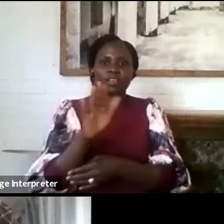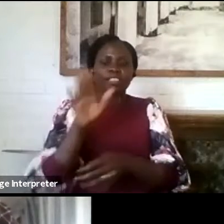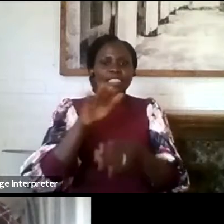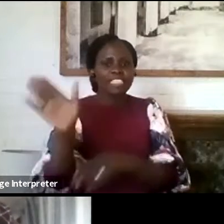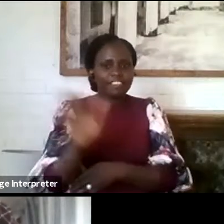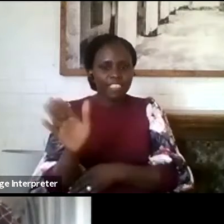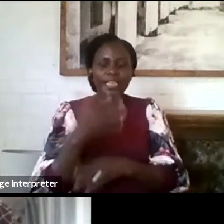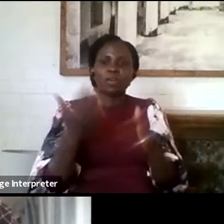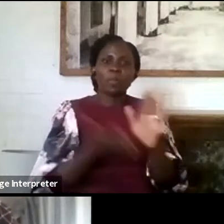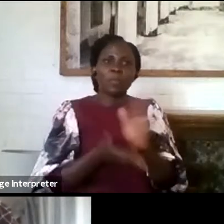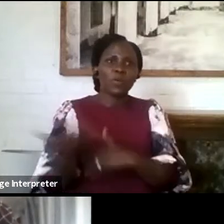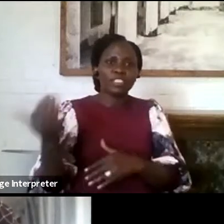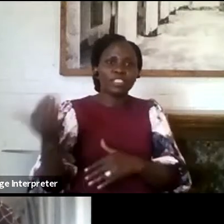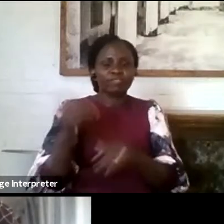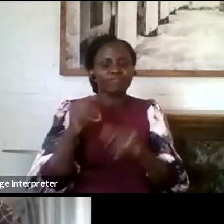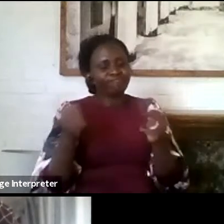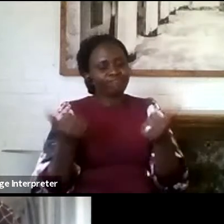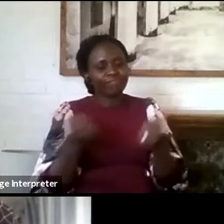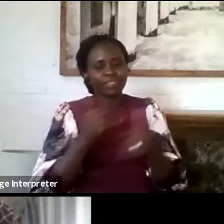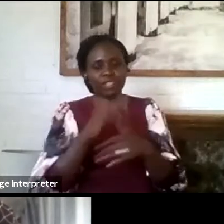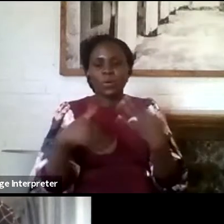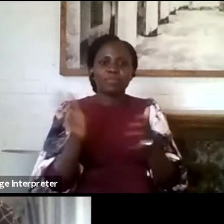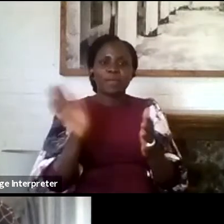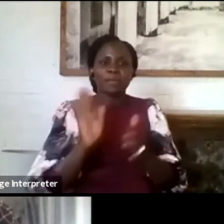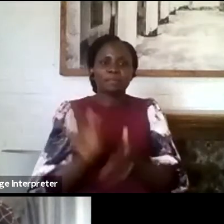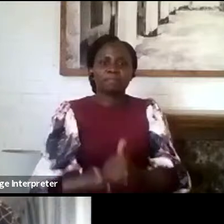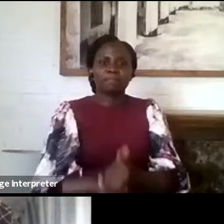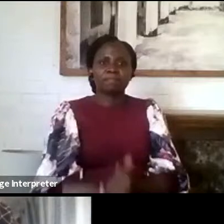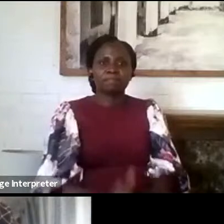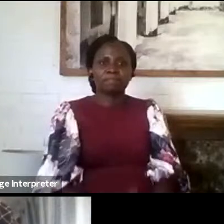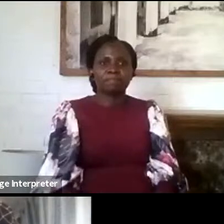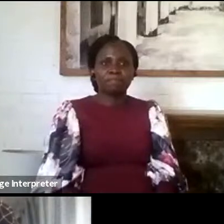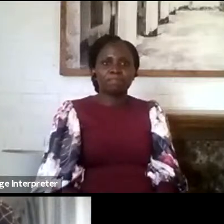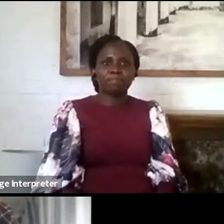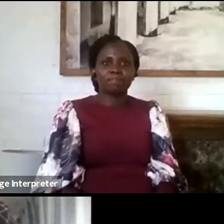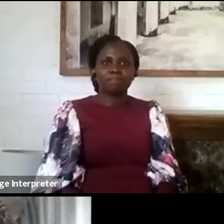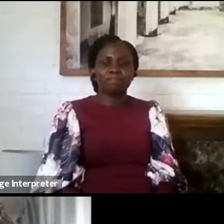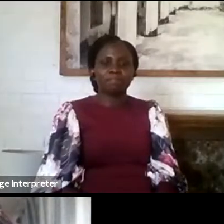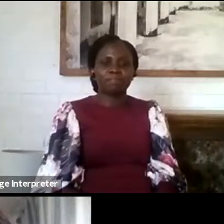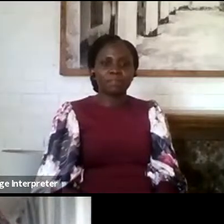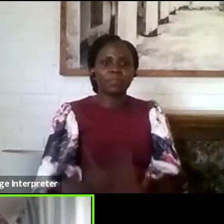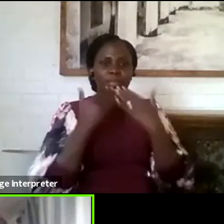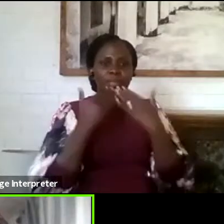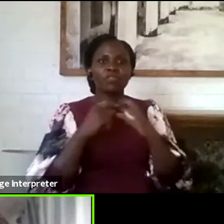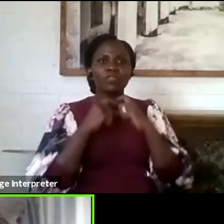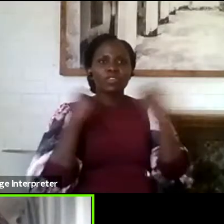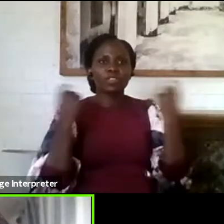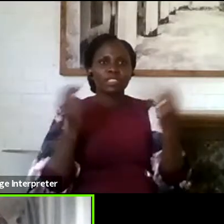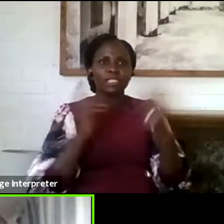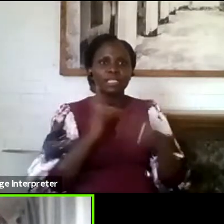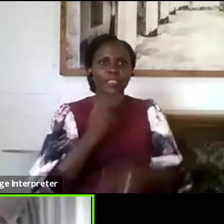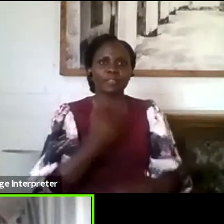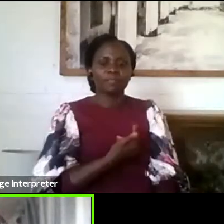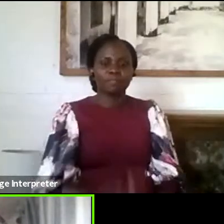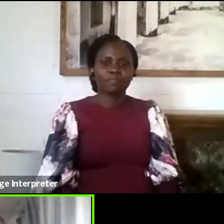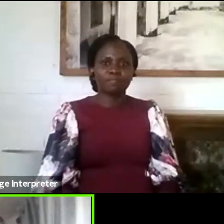for some of you. Bye. Thank you for hosting us. Thank you so much.